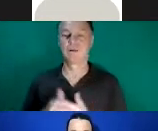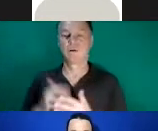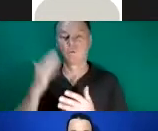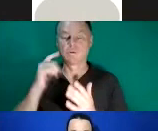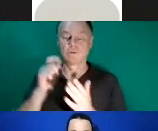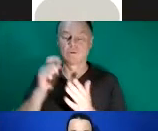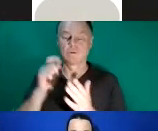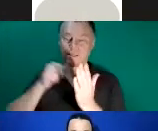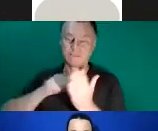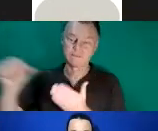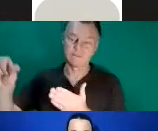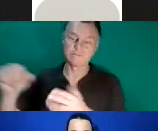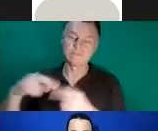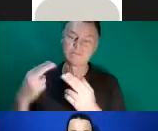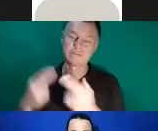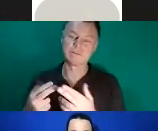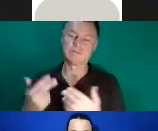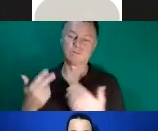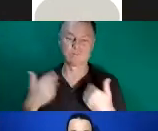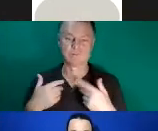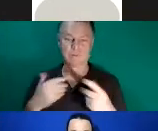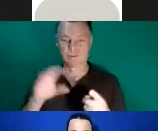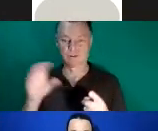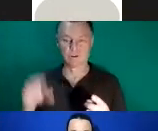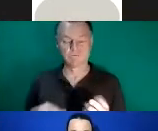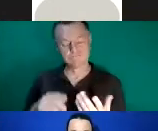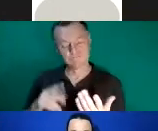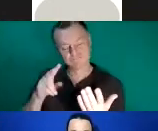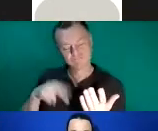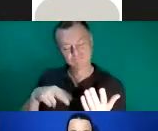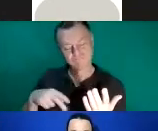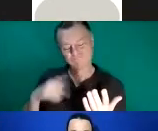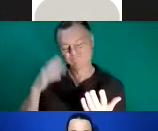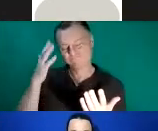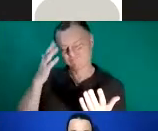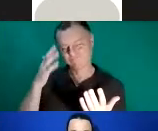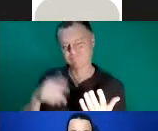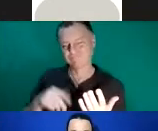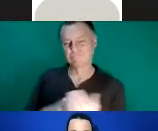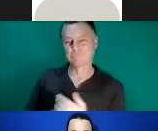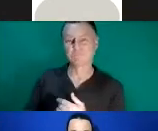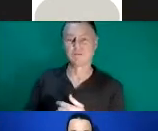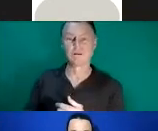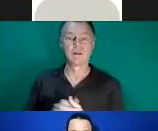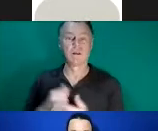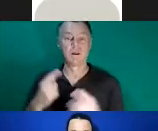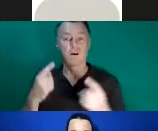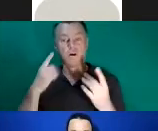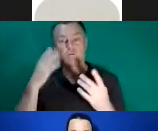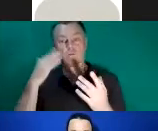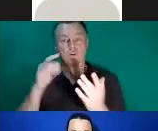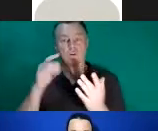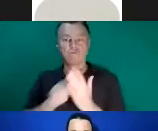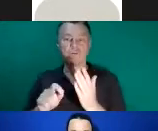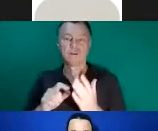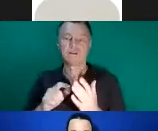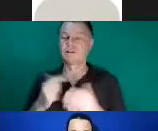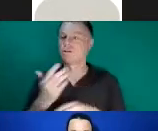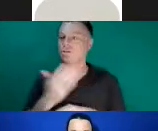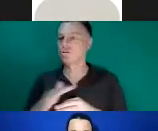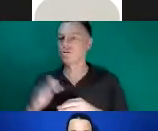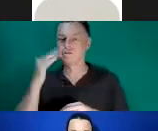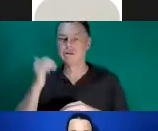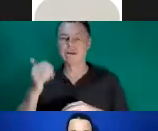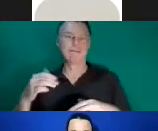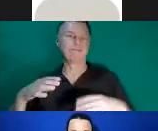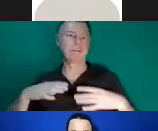their families during this time can confirm such speculations, as they would often write of their newfound freedom